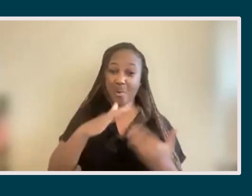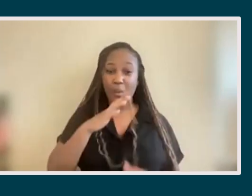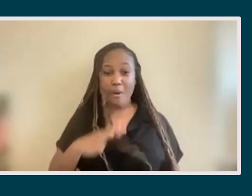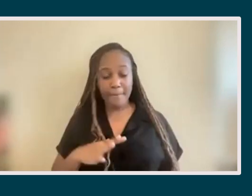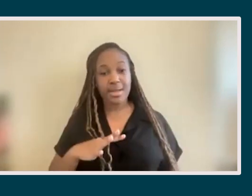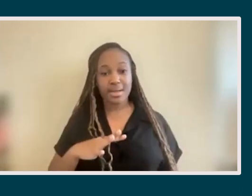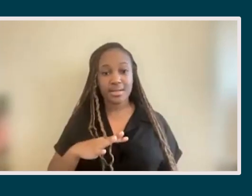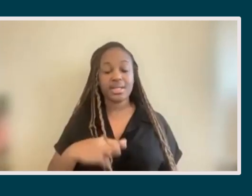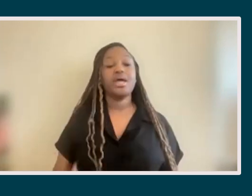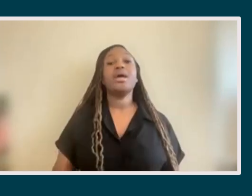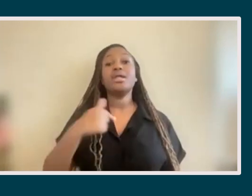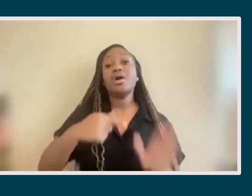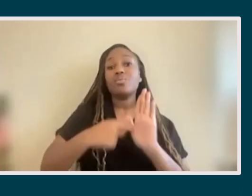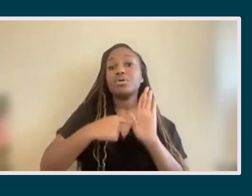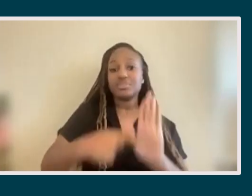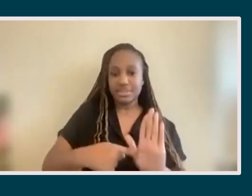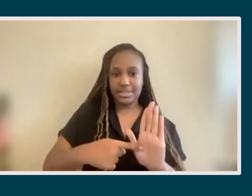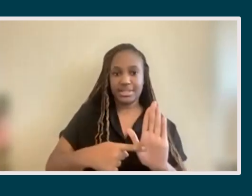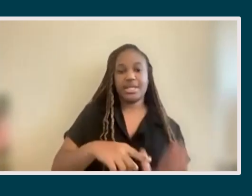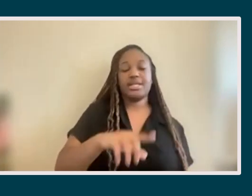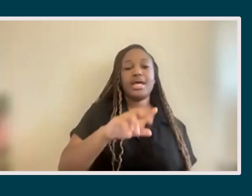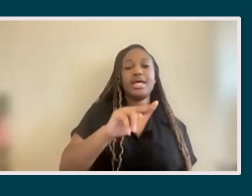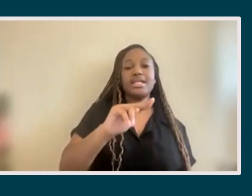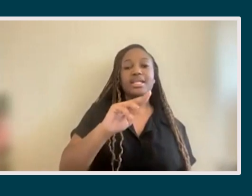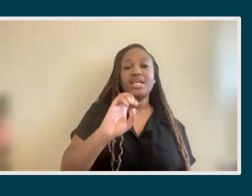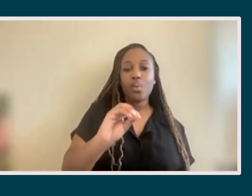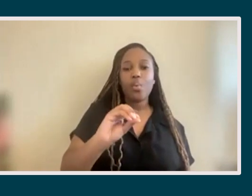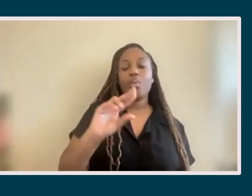Aryan Nations compound in. I dealt with